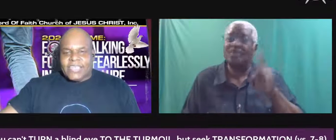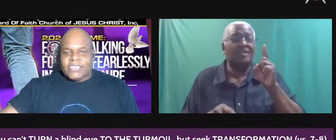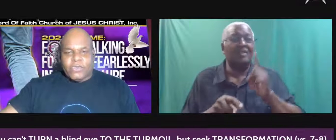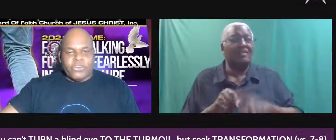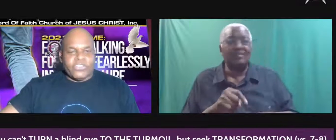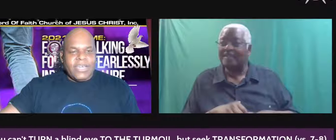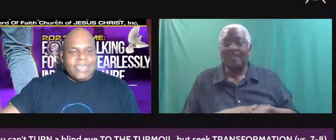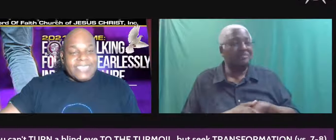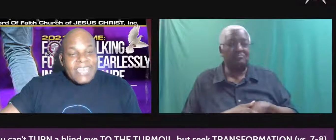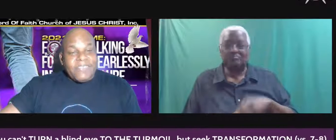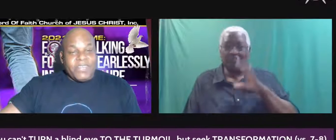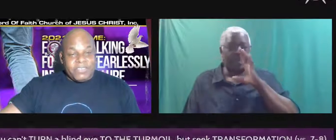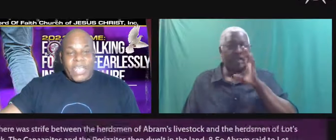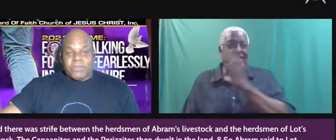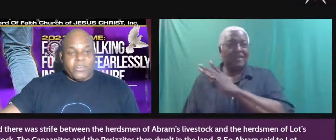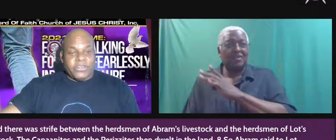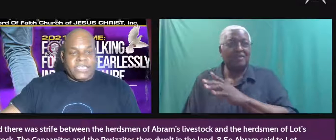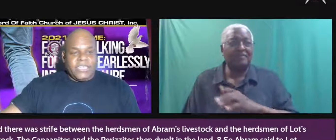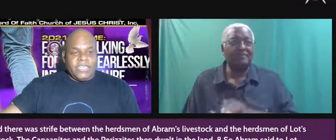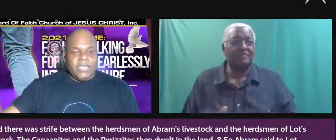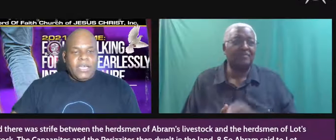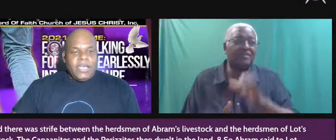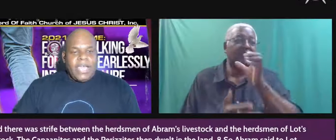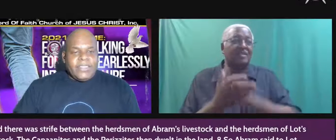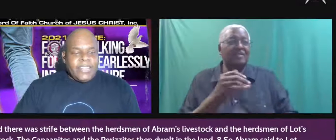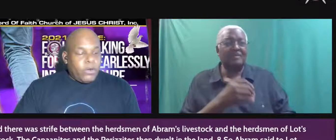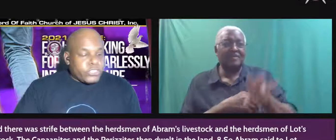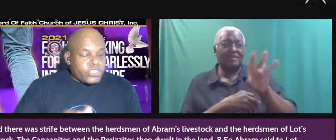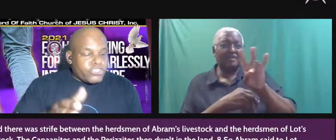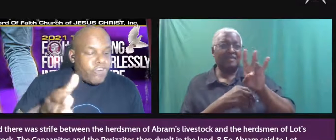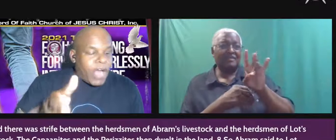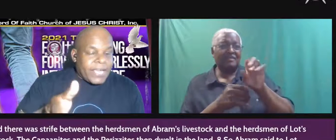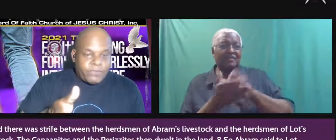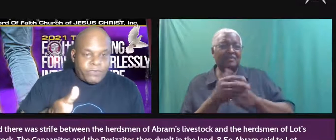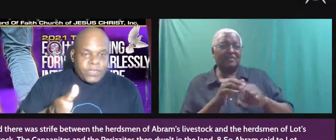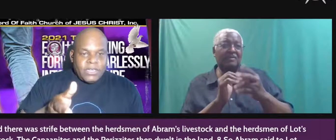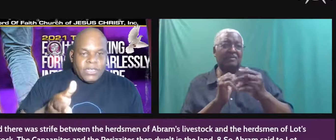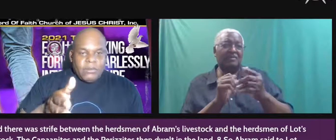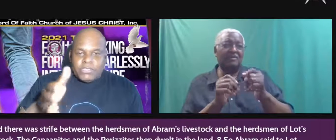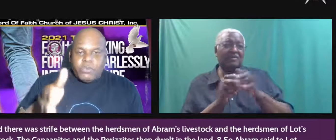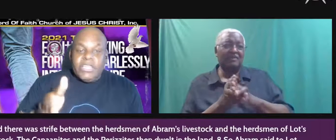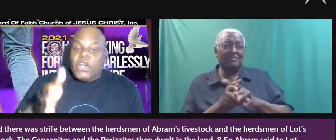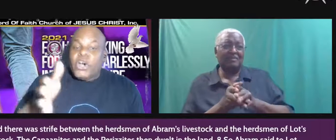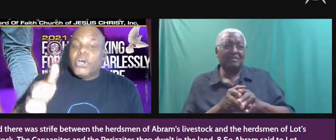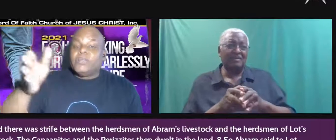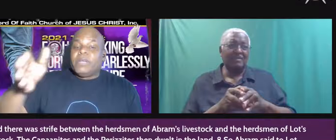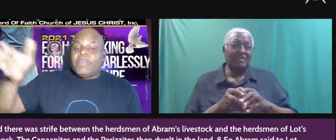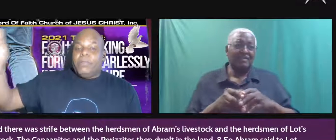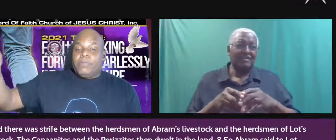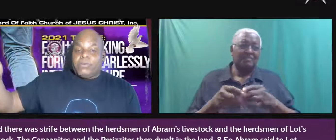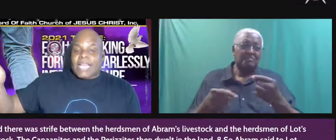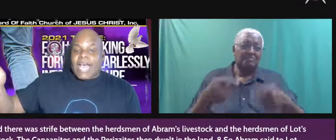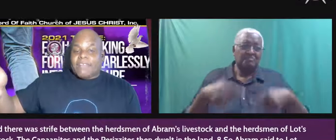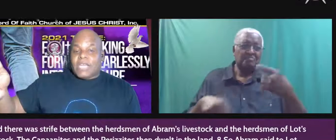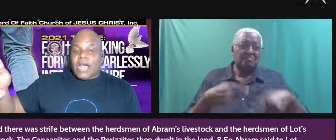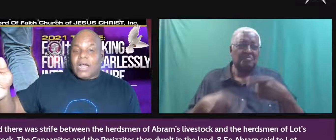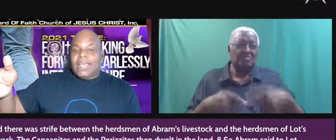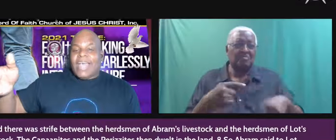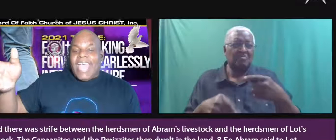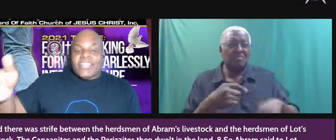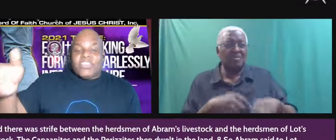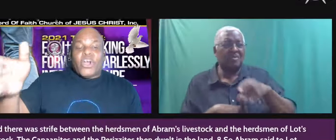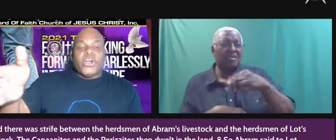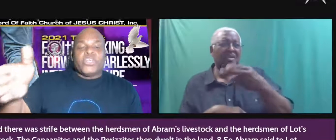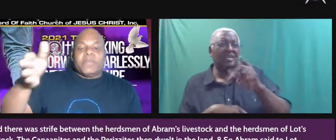The text says in verse 7 of chapter 13, and there was strife between the herdsmen of Abram's